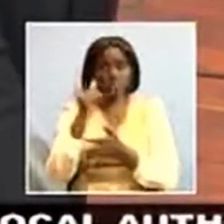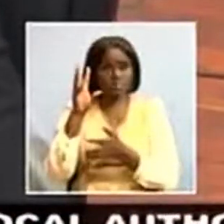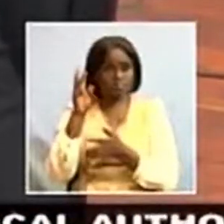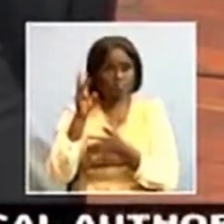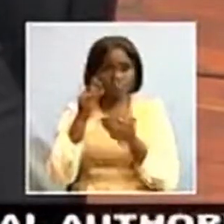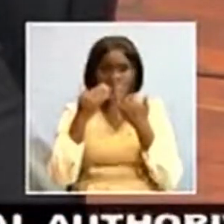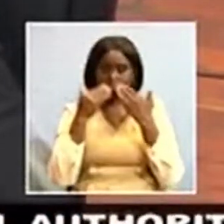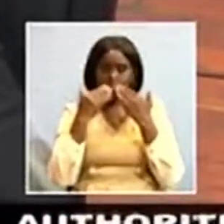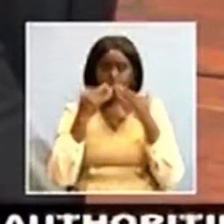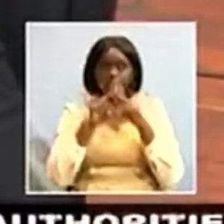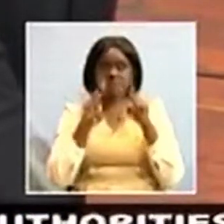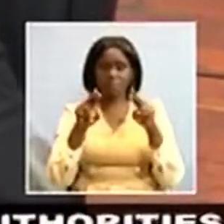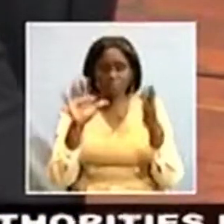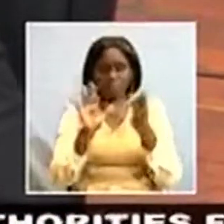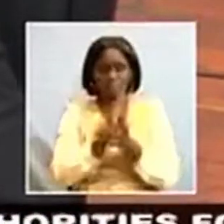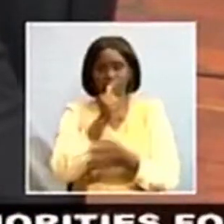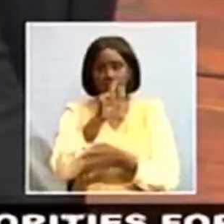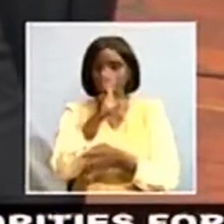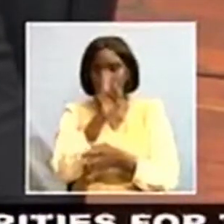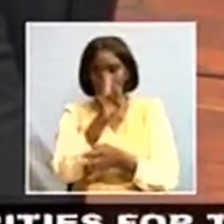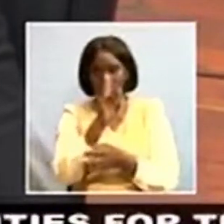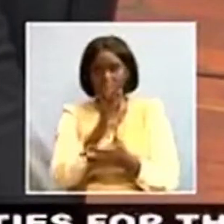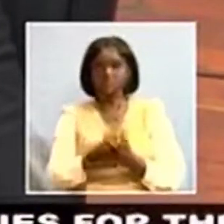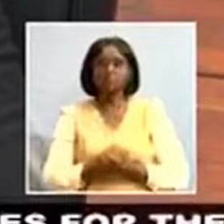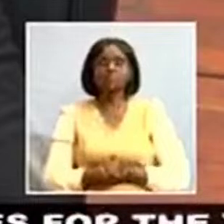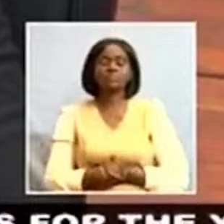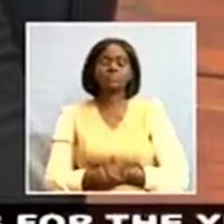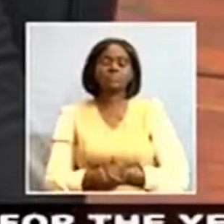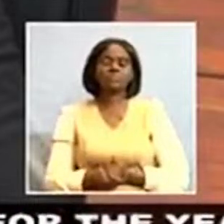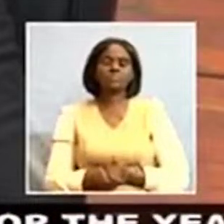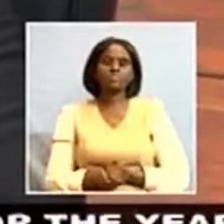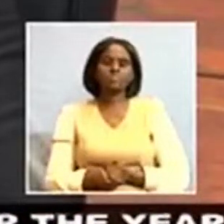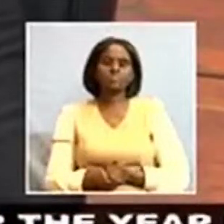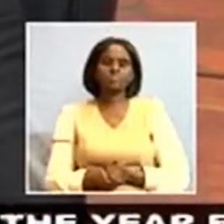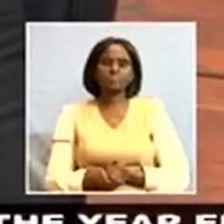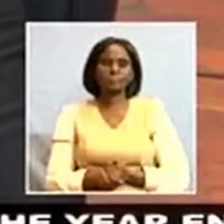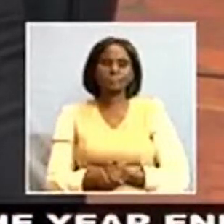Chair. Page 16. Page 16.